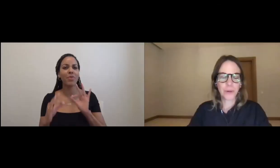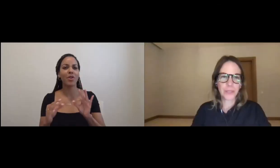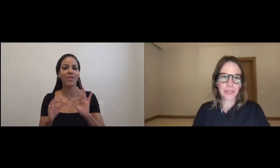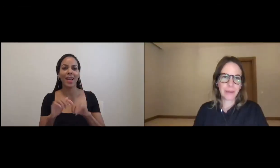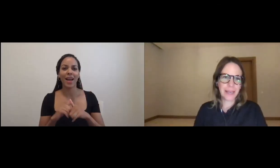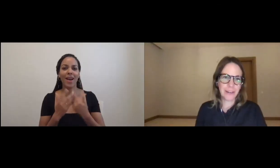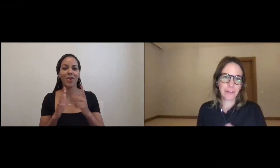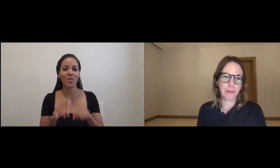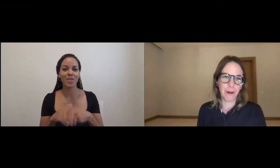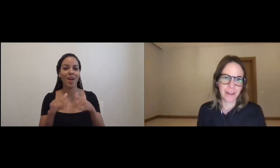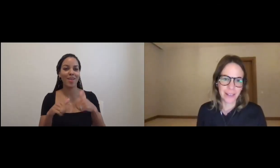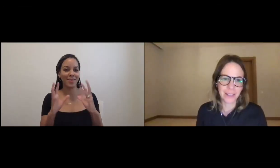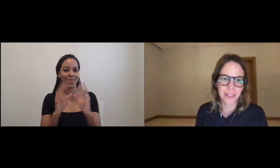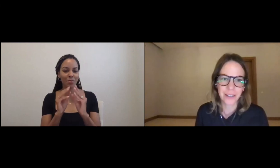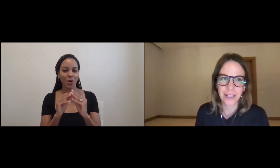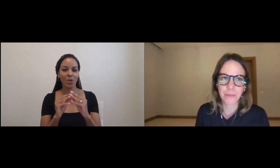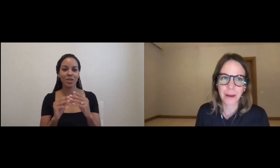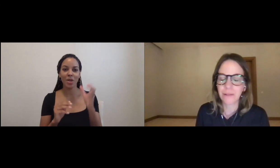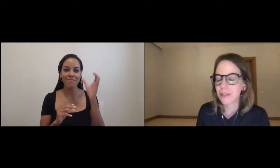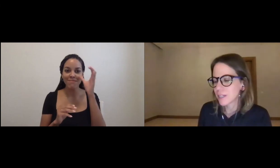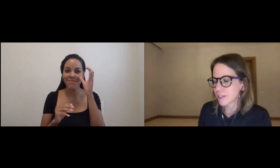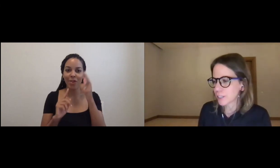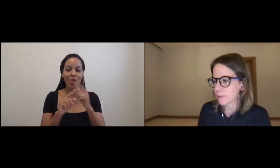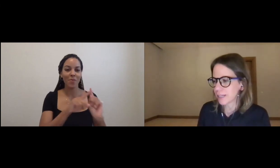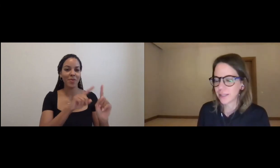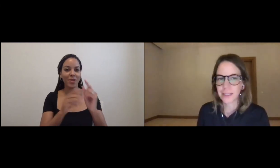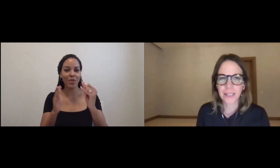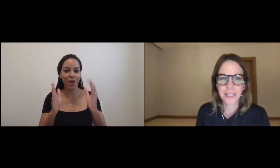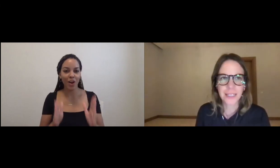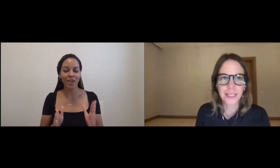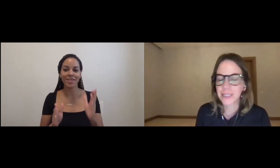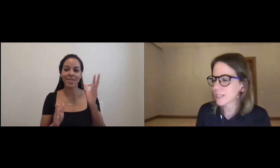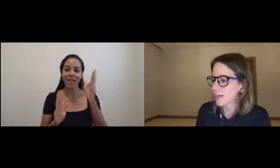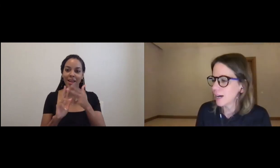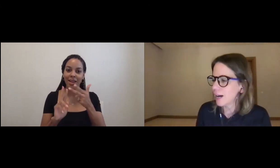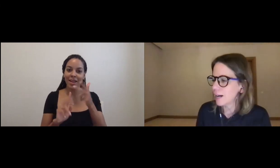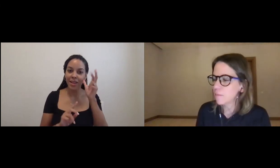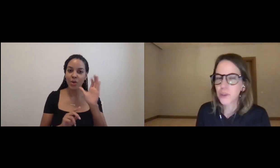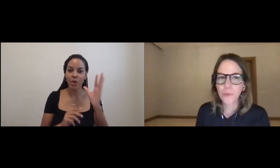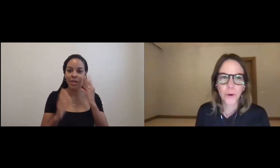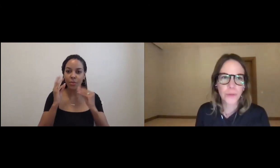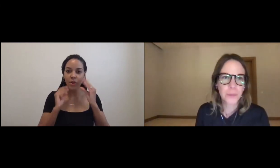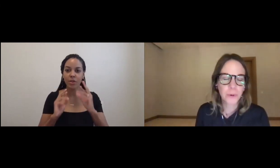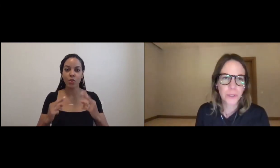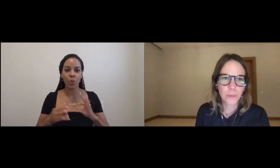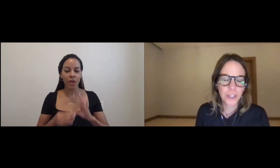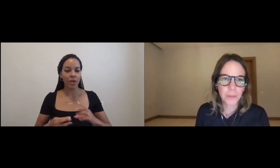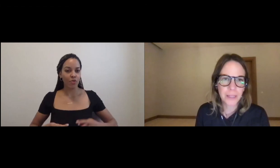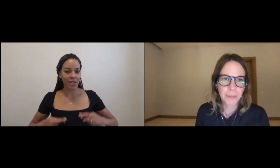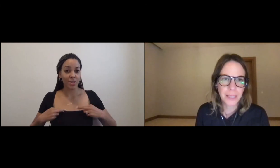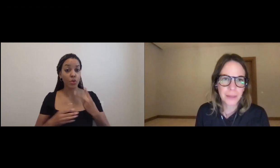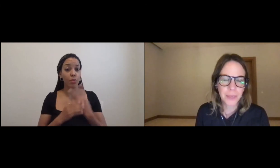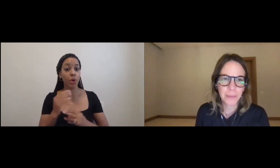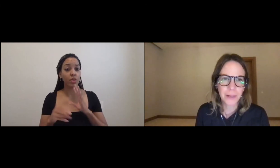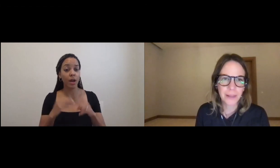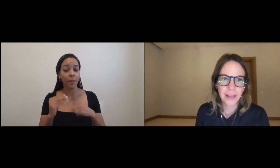symposium by hearing from artists and hearing about your experience in residencies. Um, you both spoke so much about